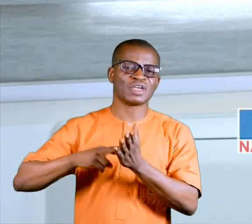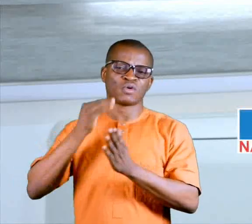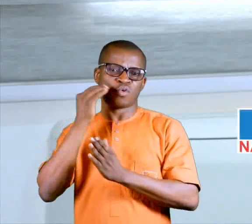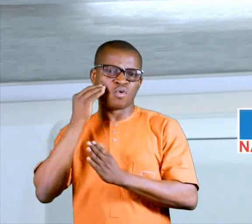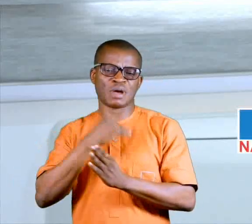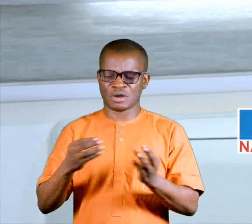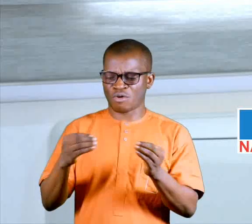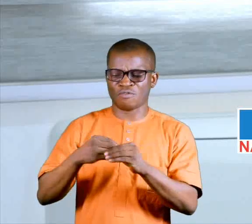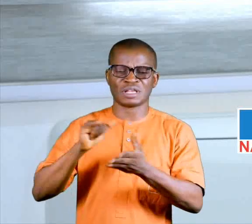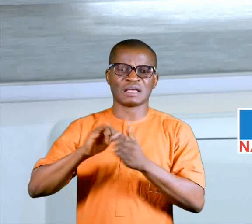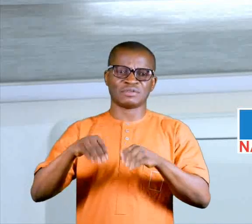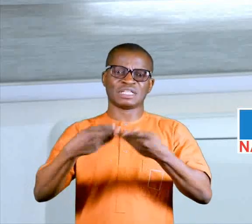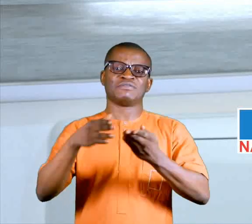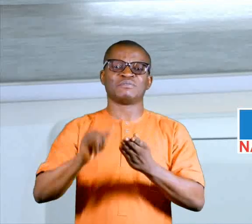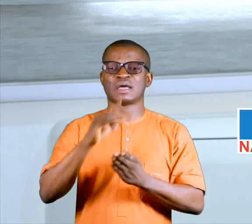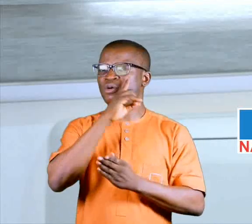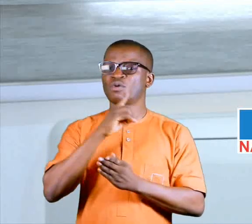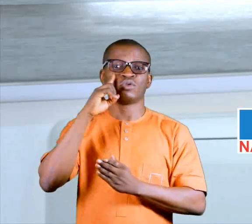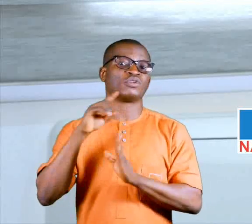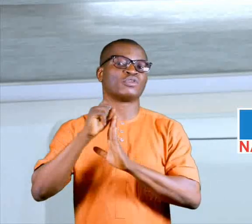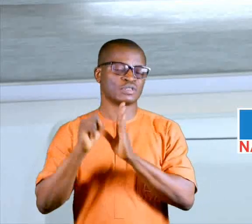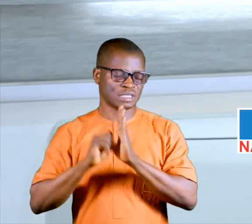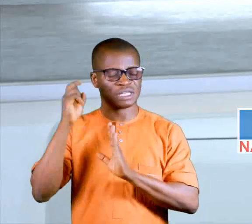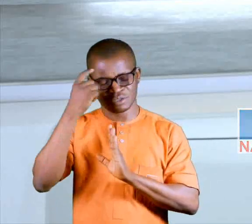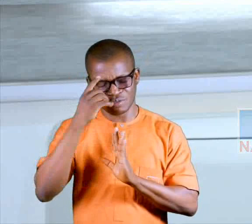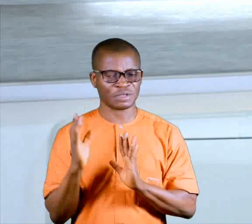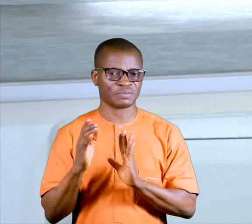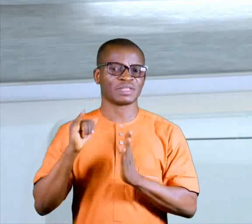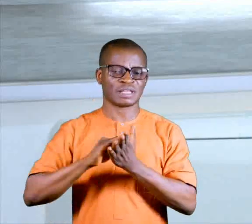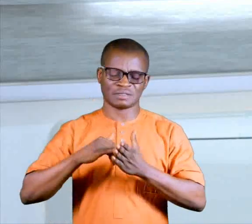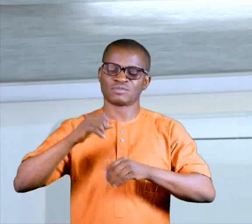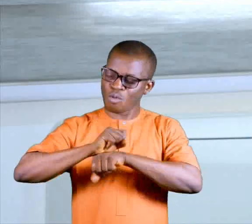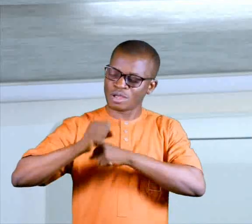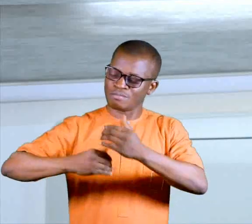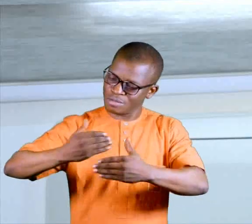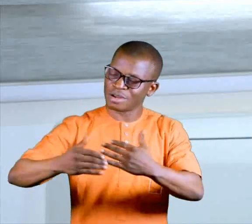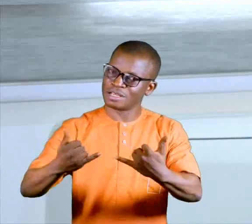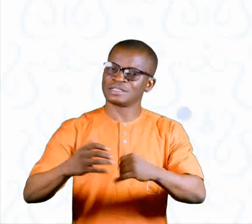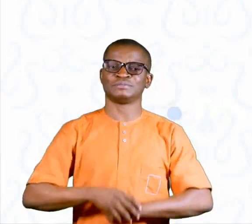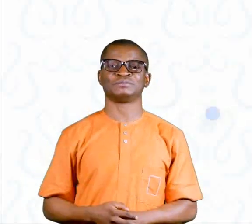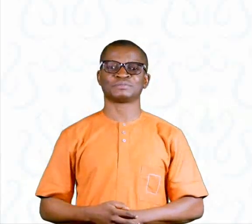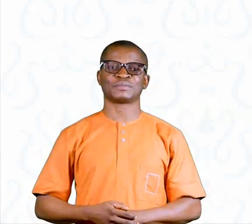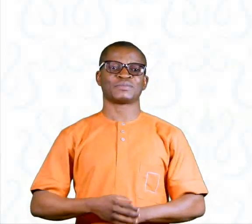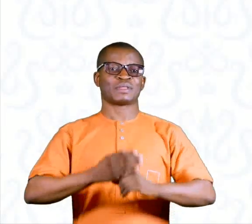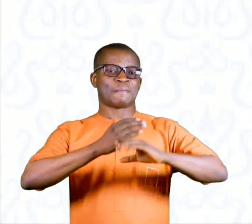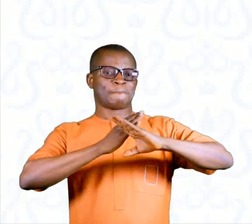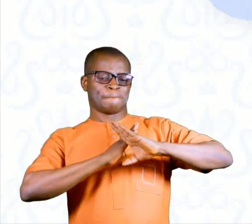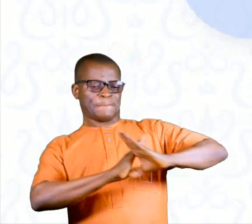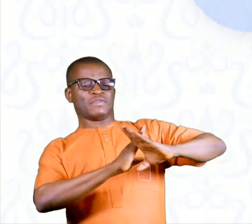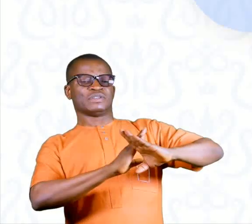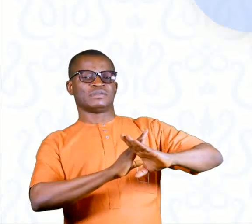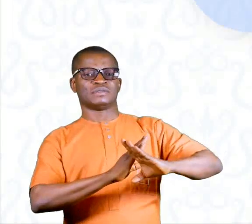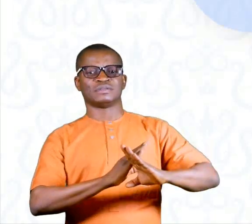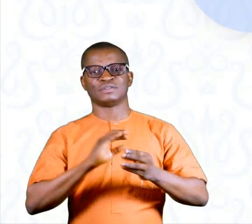space that was allocated by the Ondo State government. That is ongoing right now. Prevention is